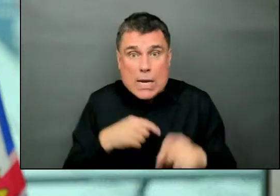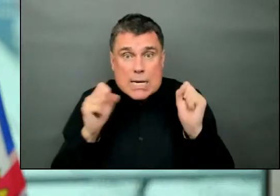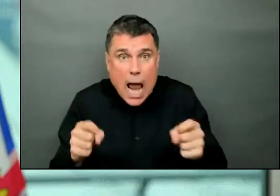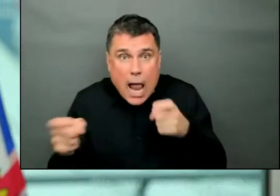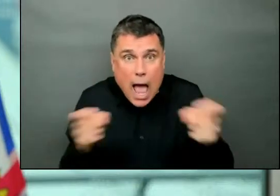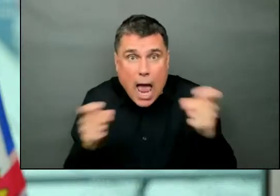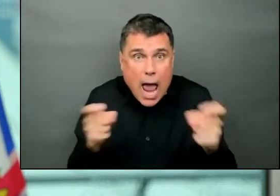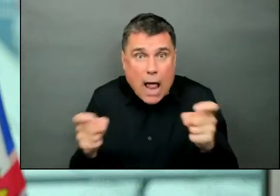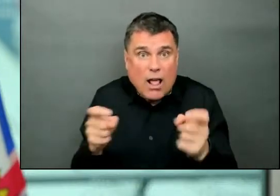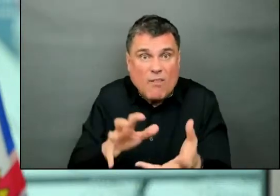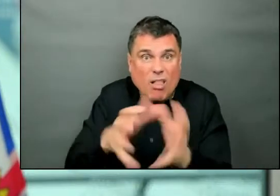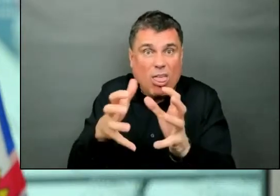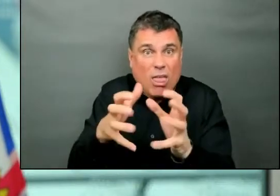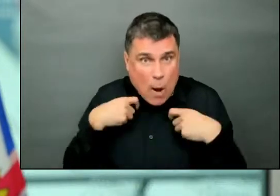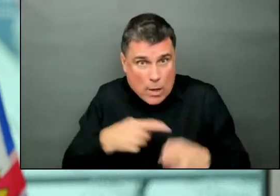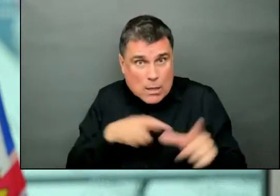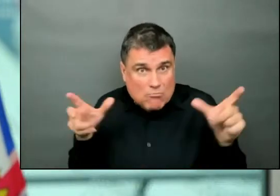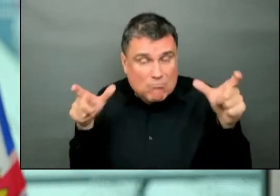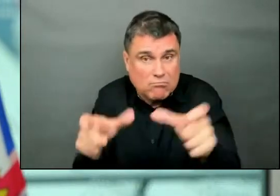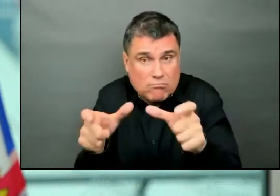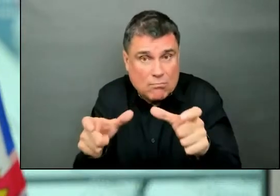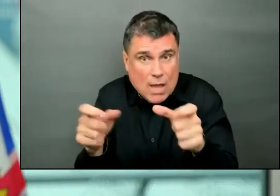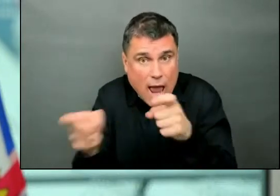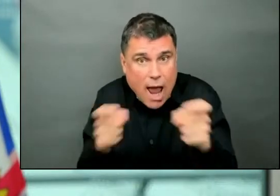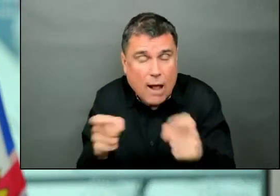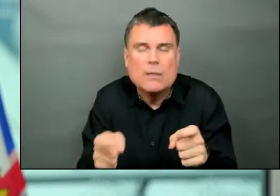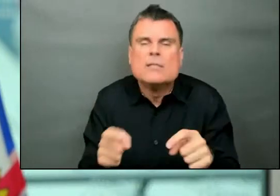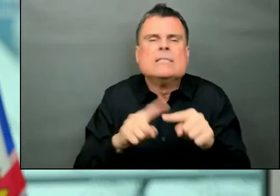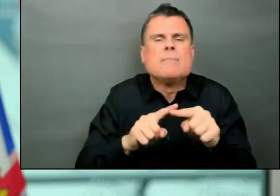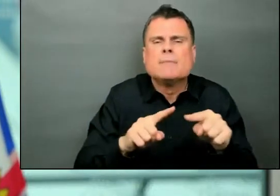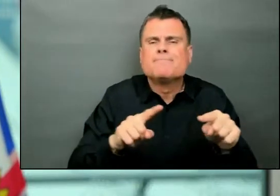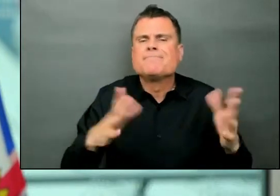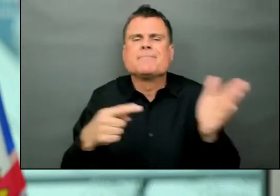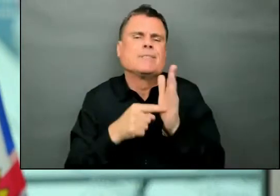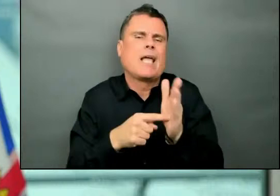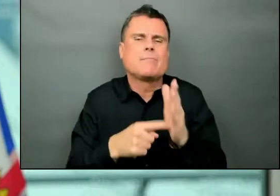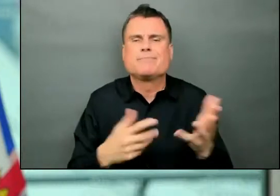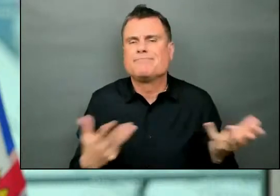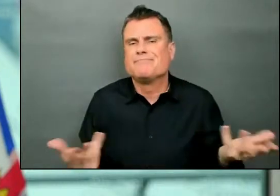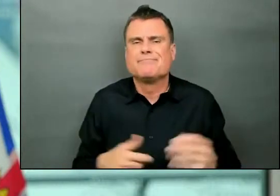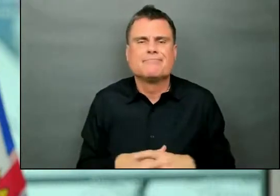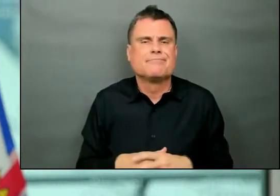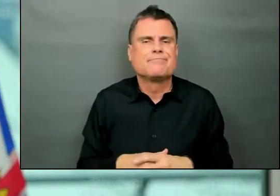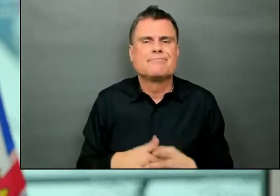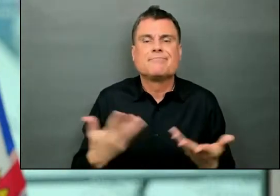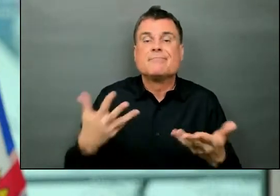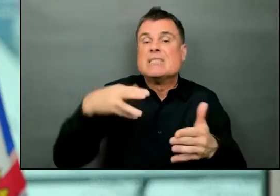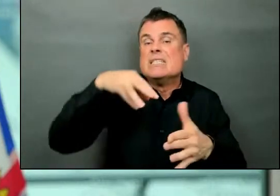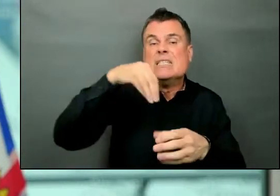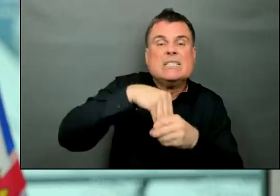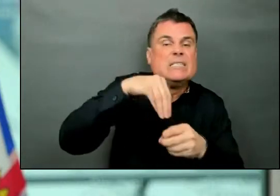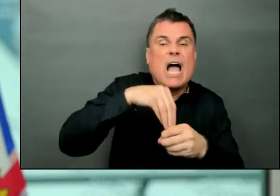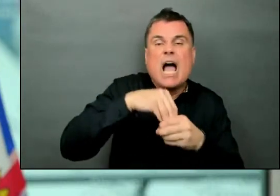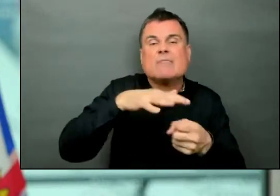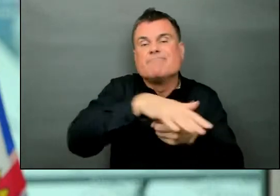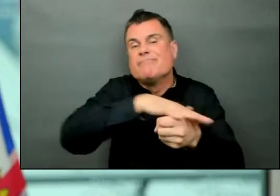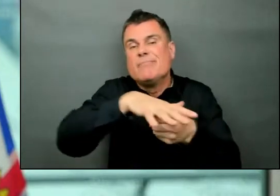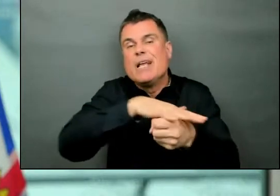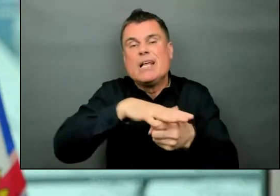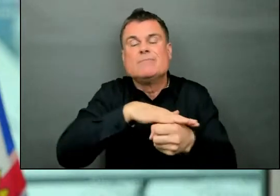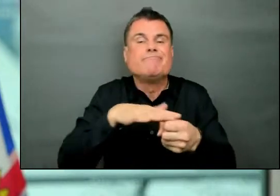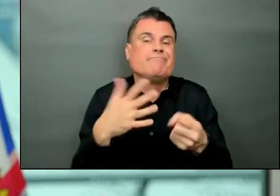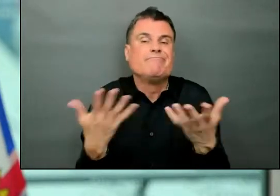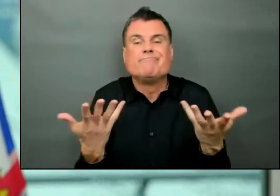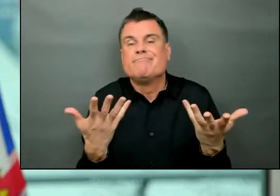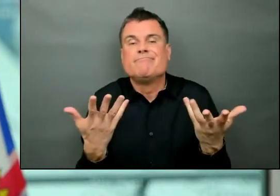our measures have been put in place to reduce the more risky environments, which are indoors, crowded environments where we're not